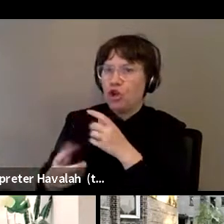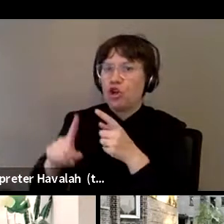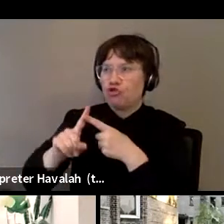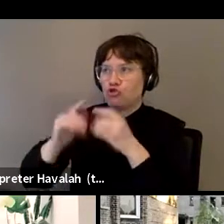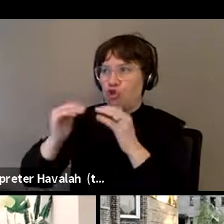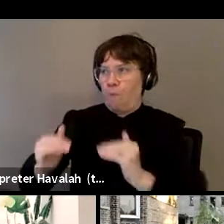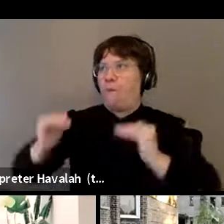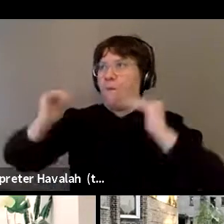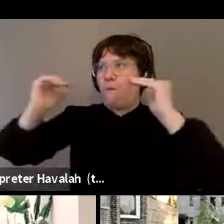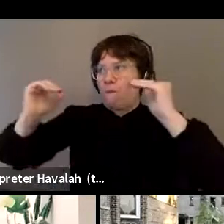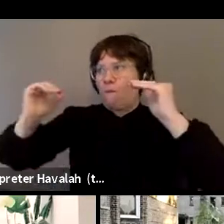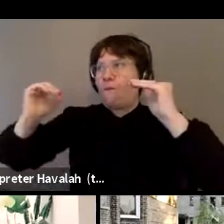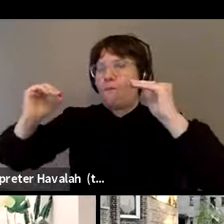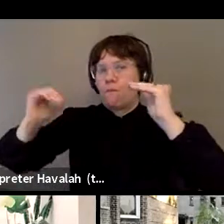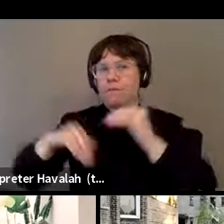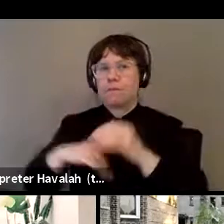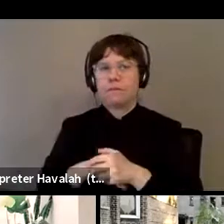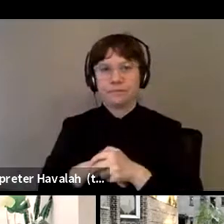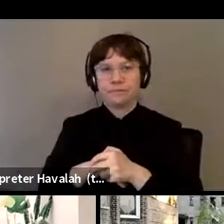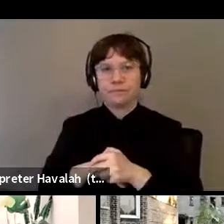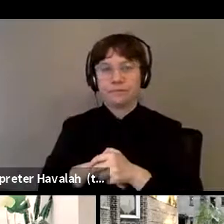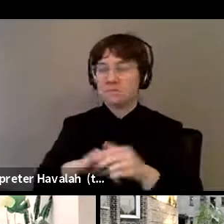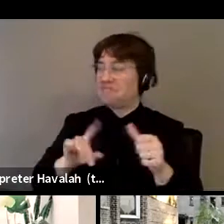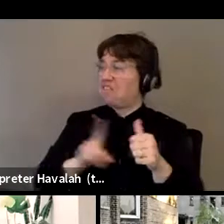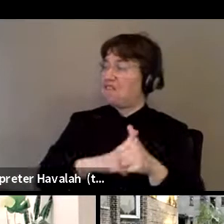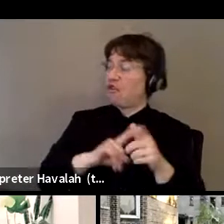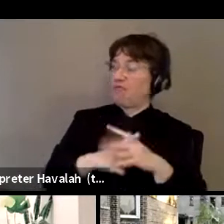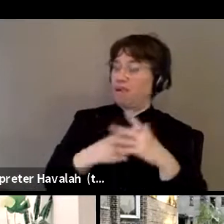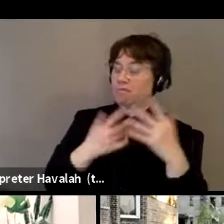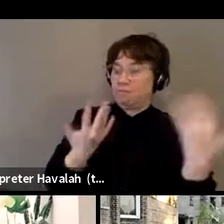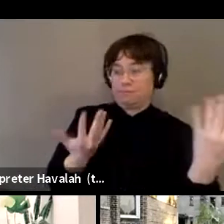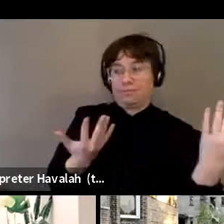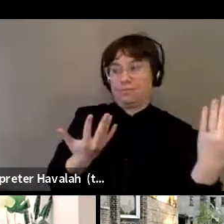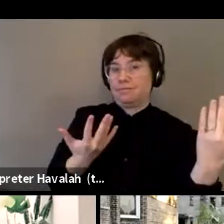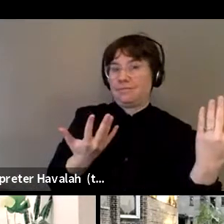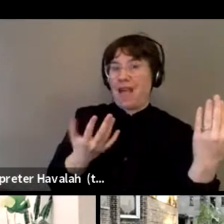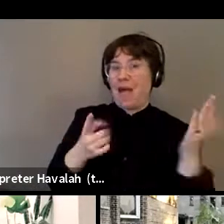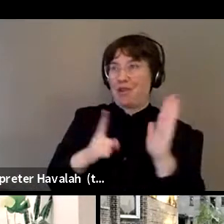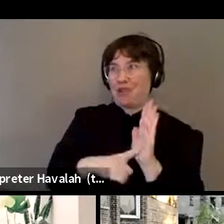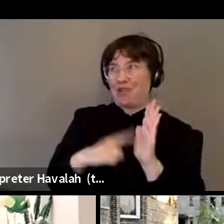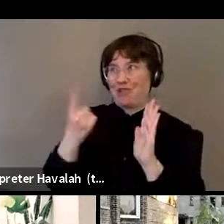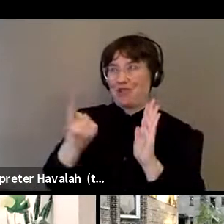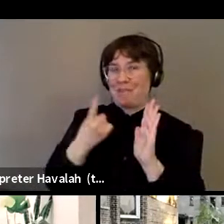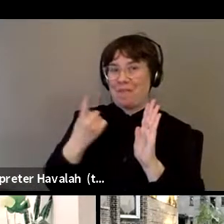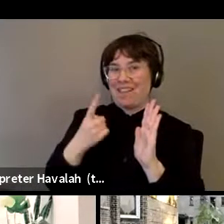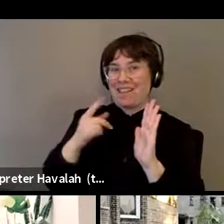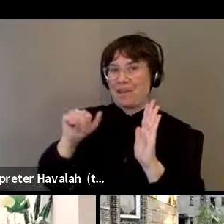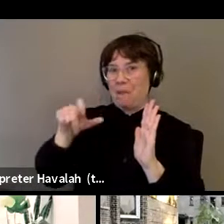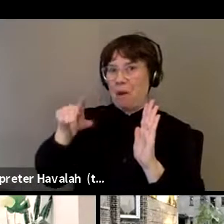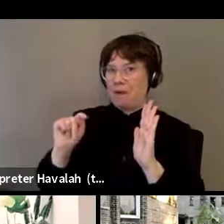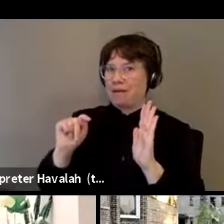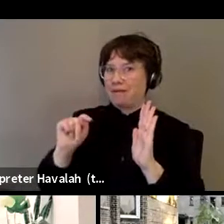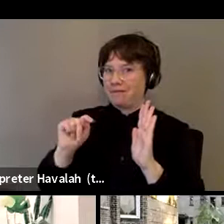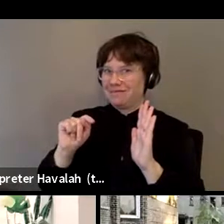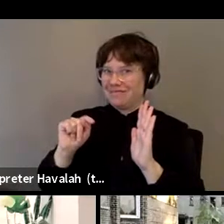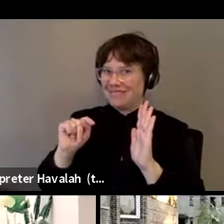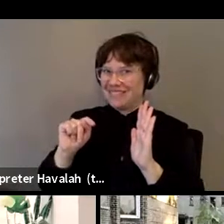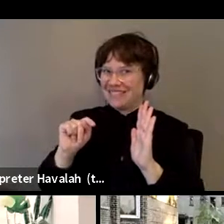step. So when I first started, I'm gonna show you guys something because we're in my apartment. Ignore how messy it